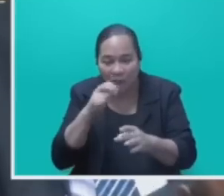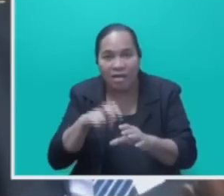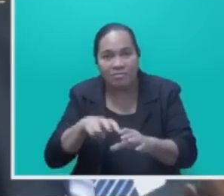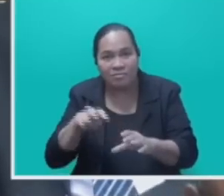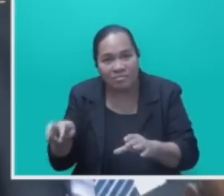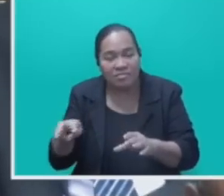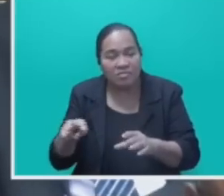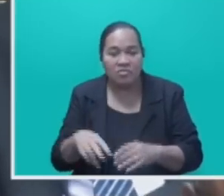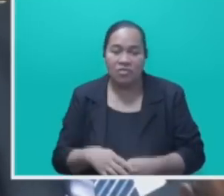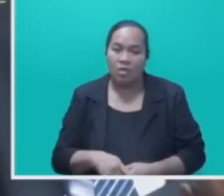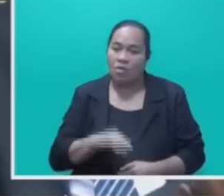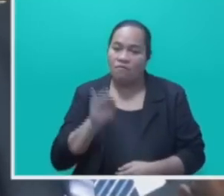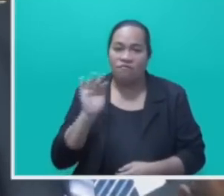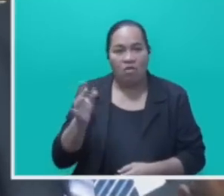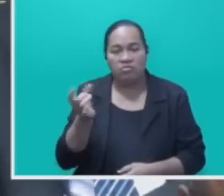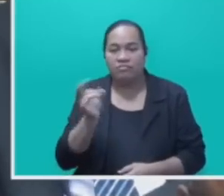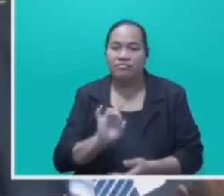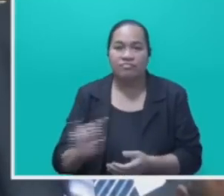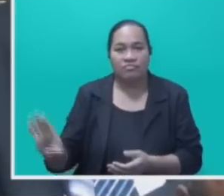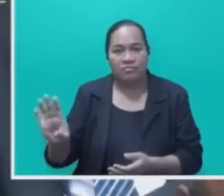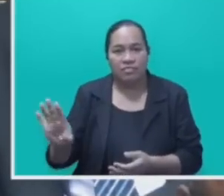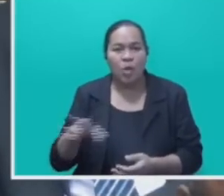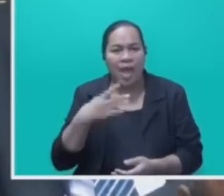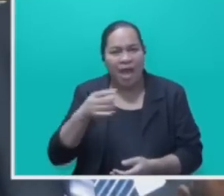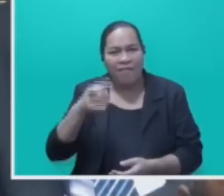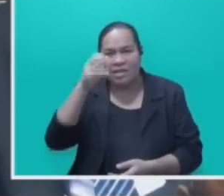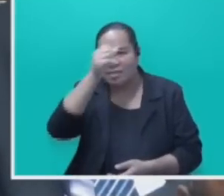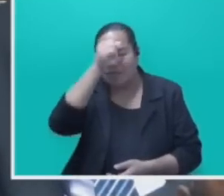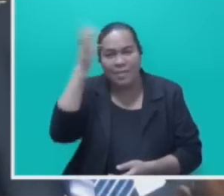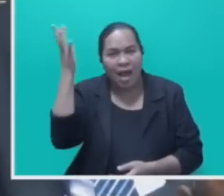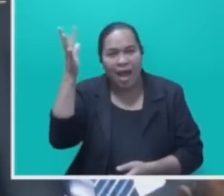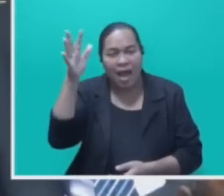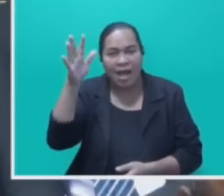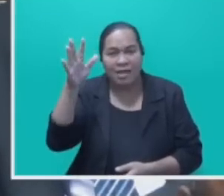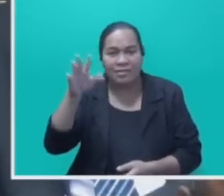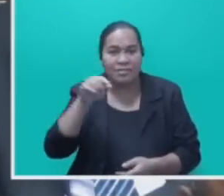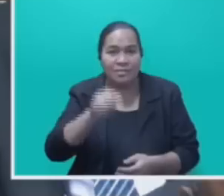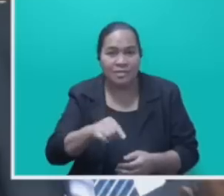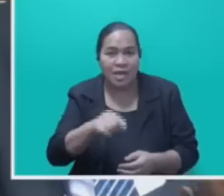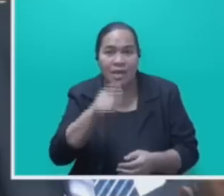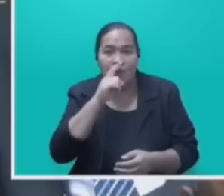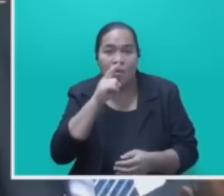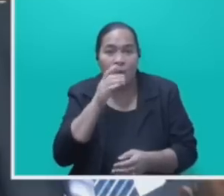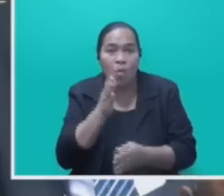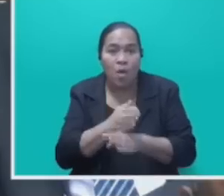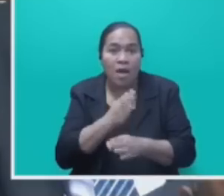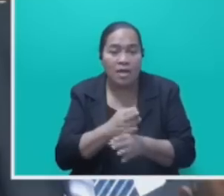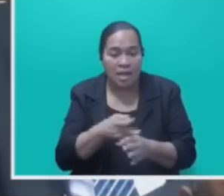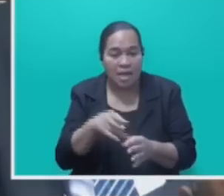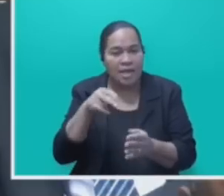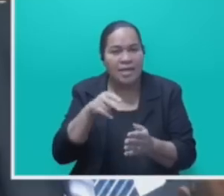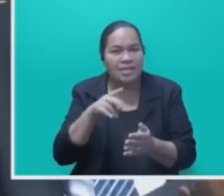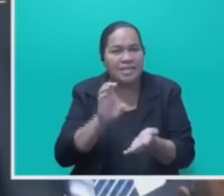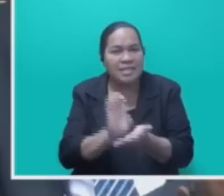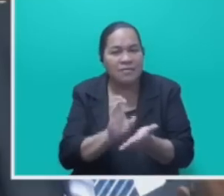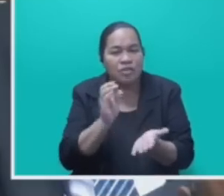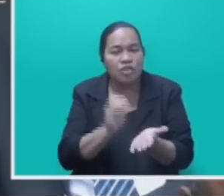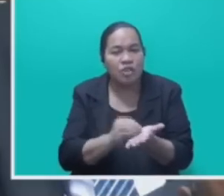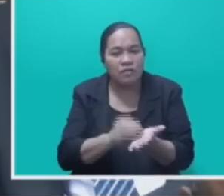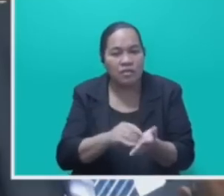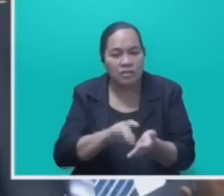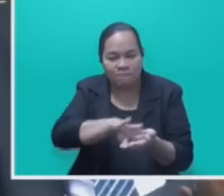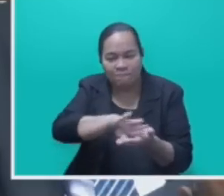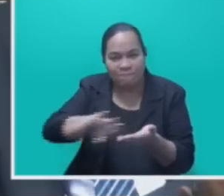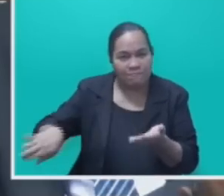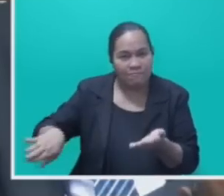Mr. Speaker, we have intelligent, diligent and professional civil servants removed, terminated, suspended and